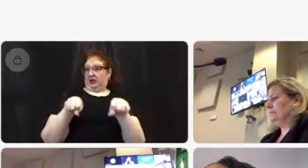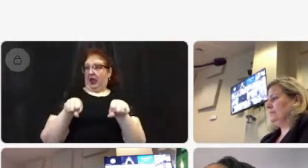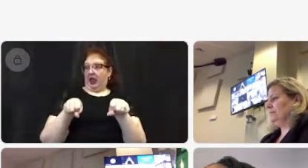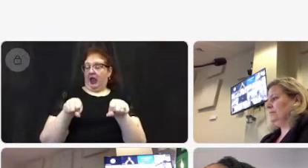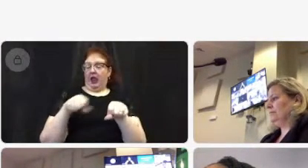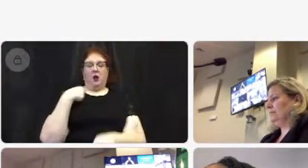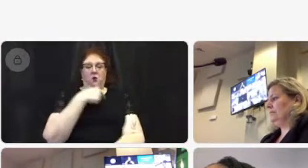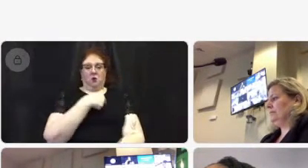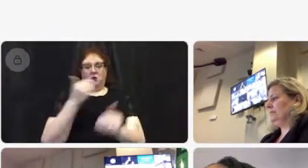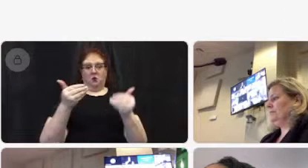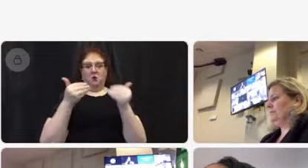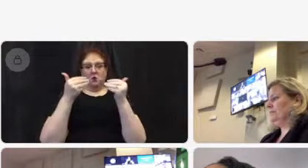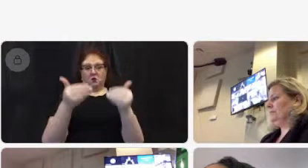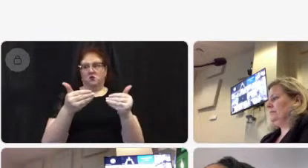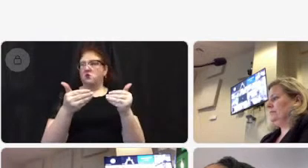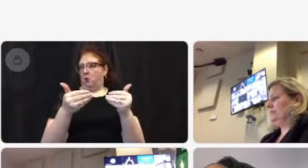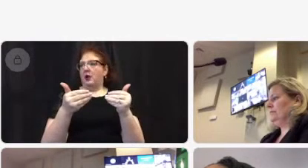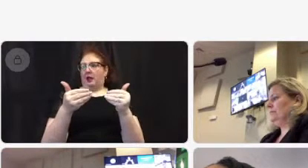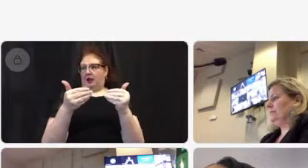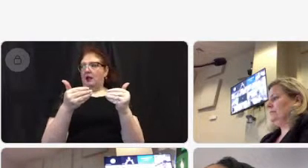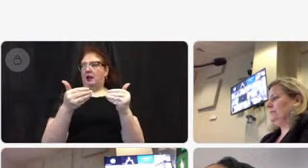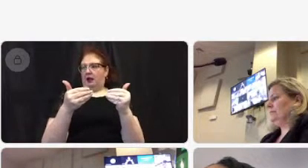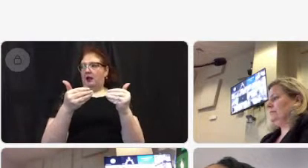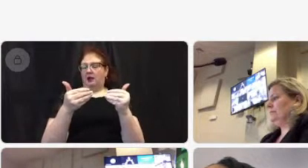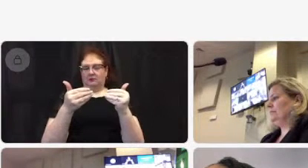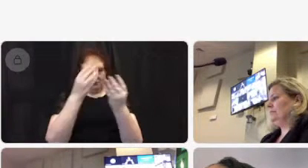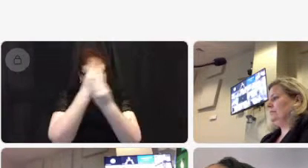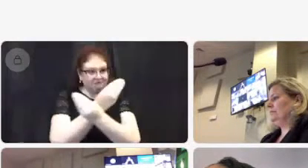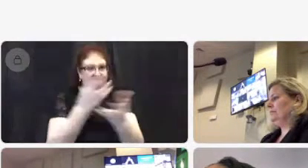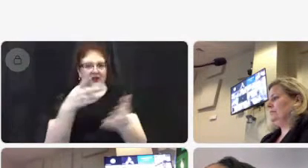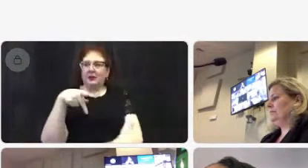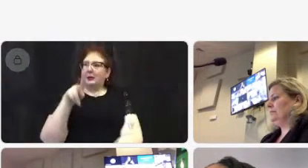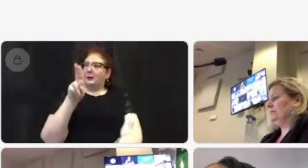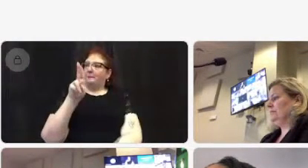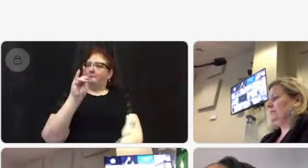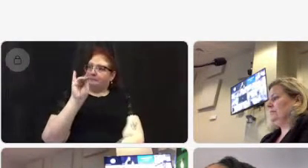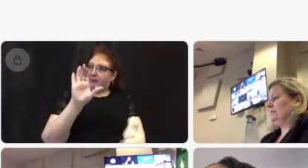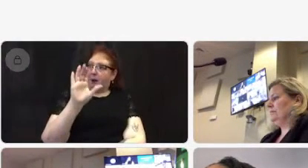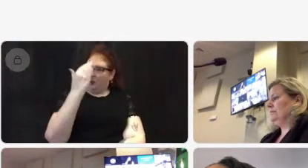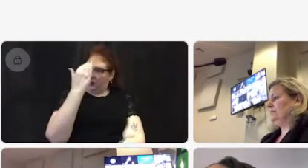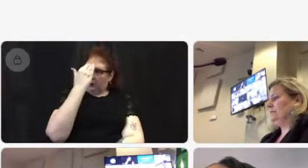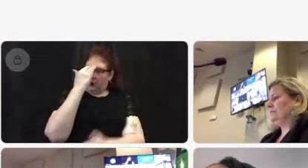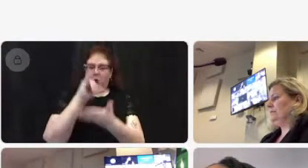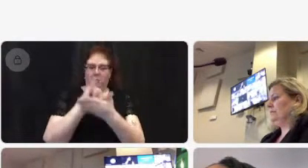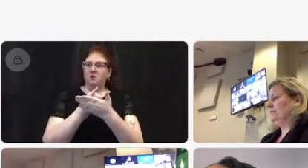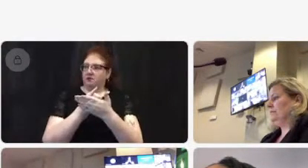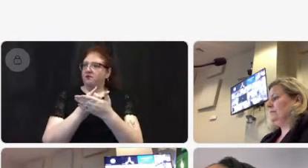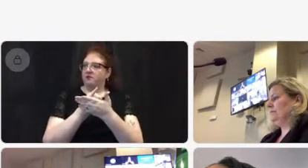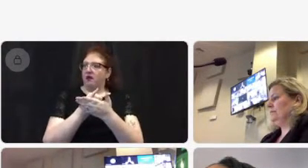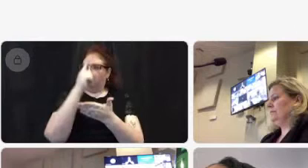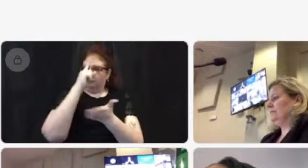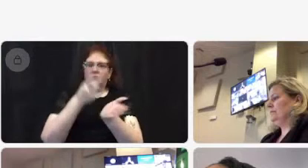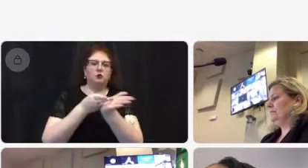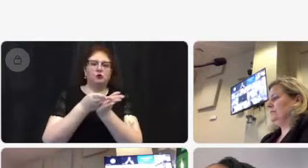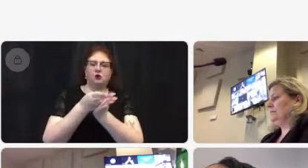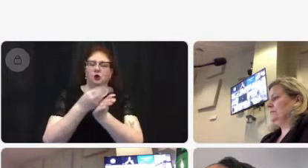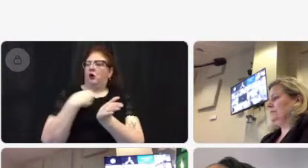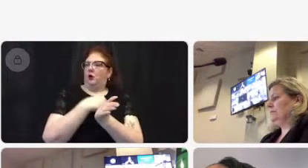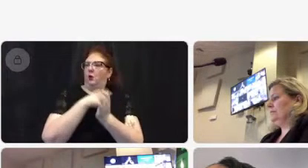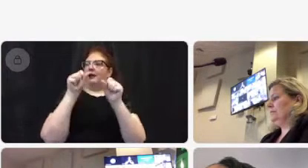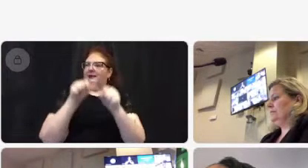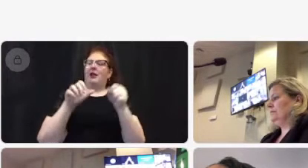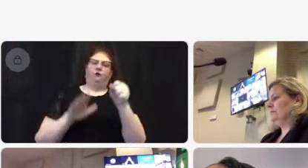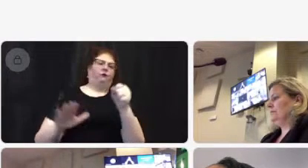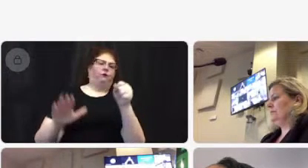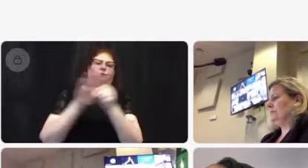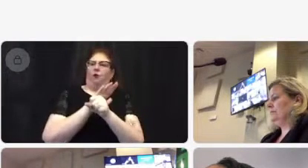and start assuring the public that we're going to go ahead and be able to start fully funding those